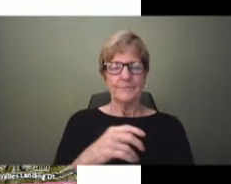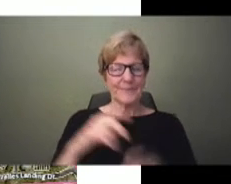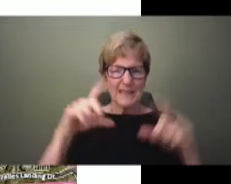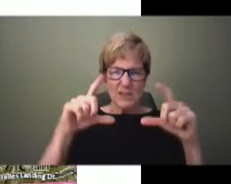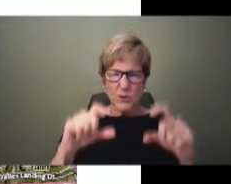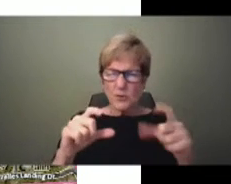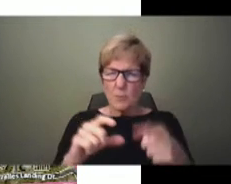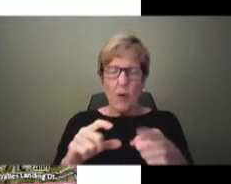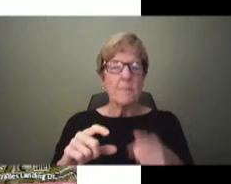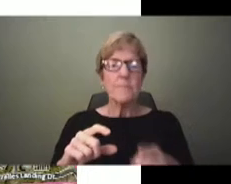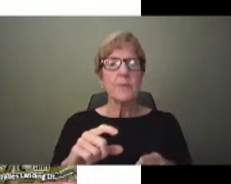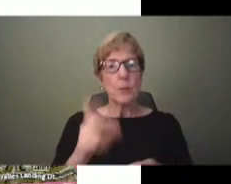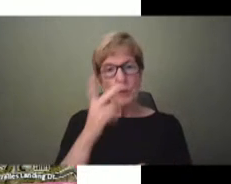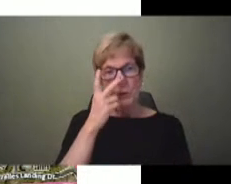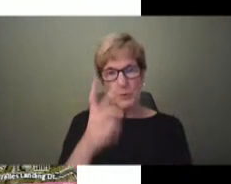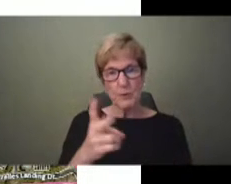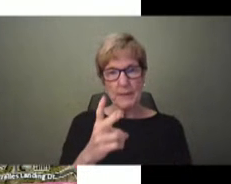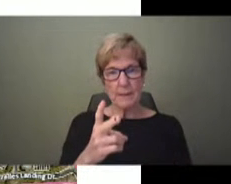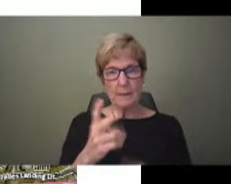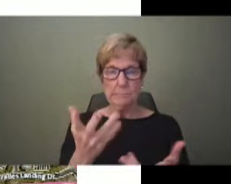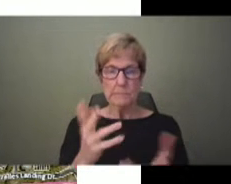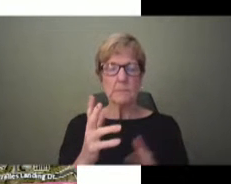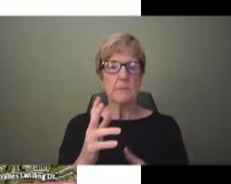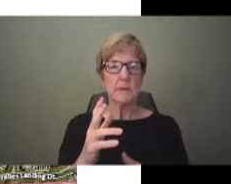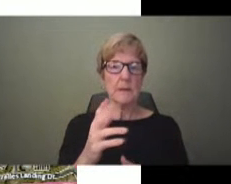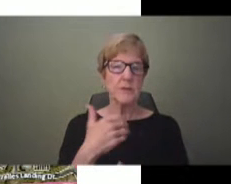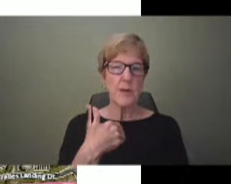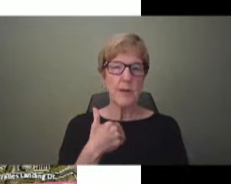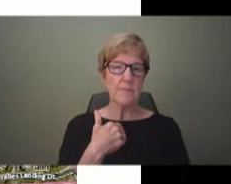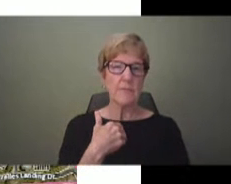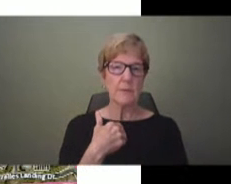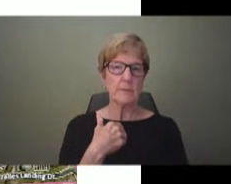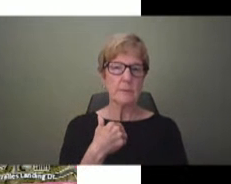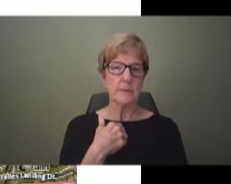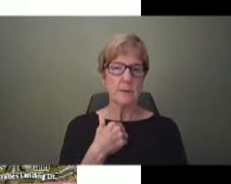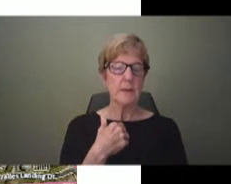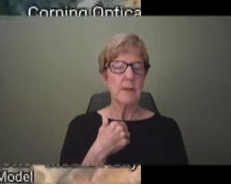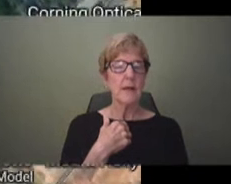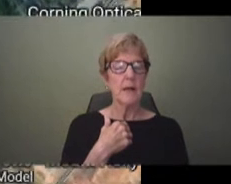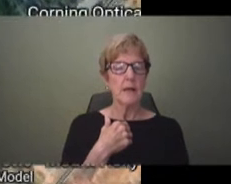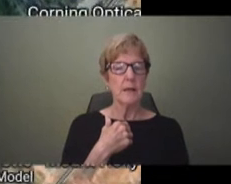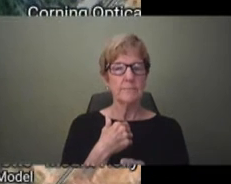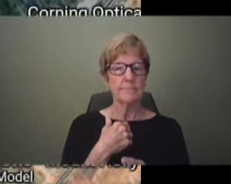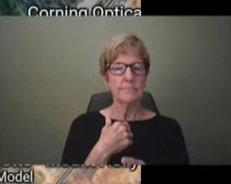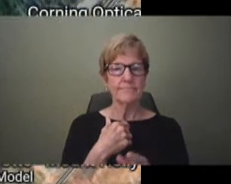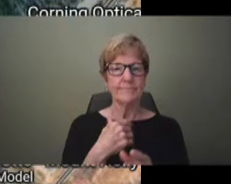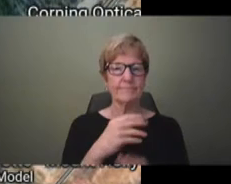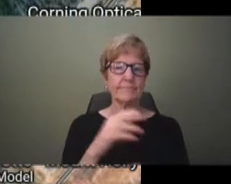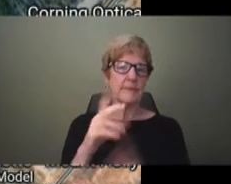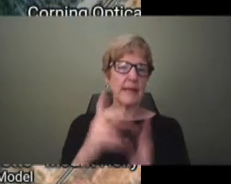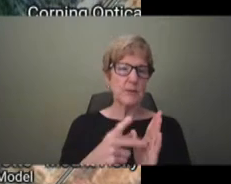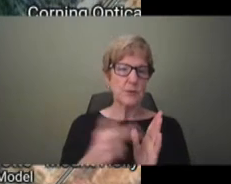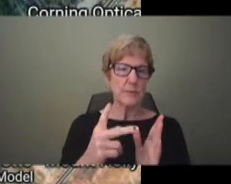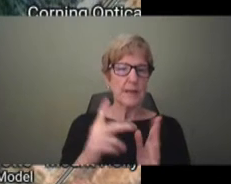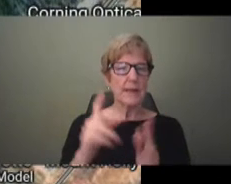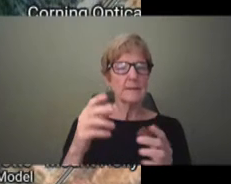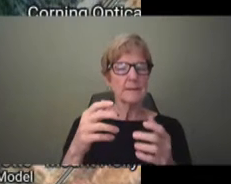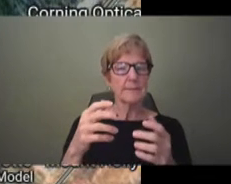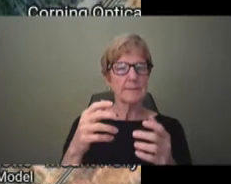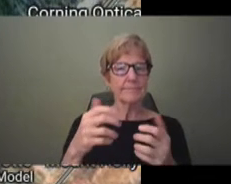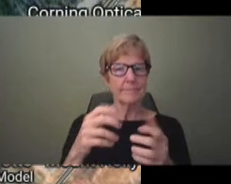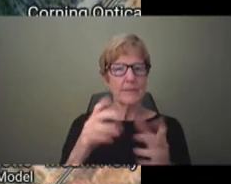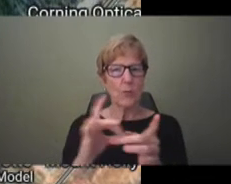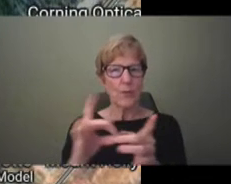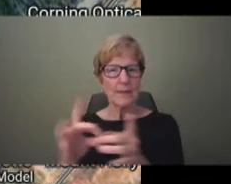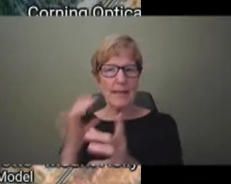um what you can see is a little distance to where you have even uh attached single family dwellings in the area uh you also have within about